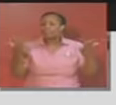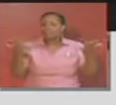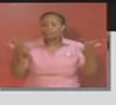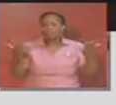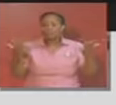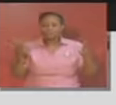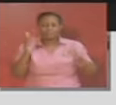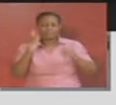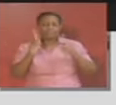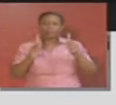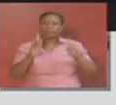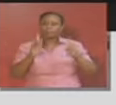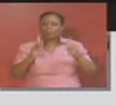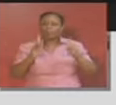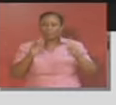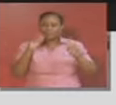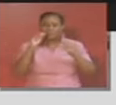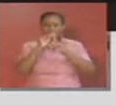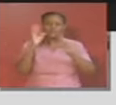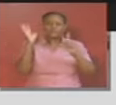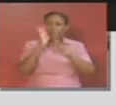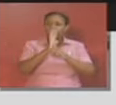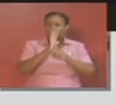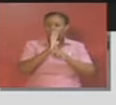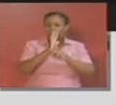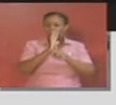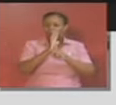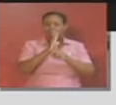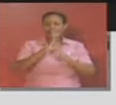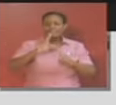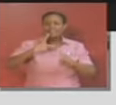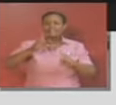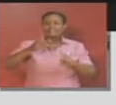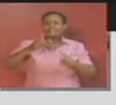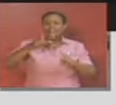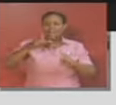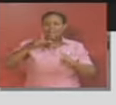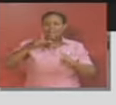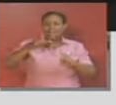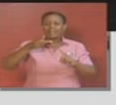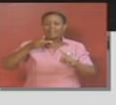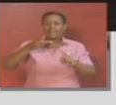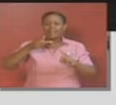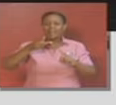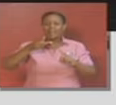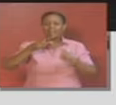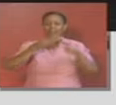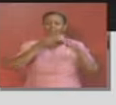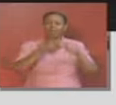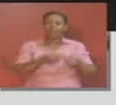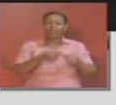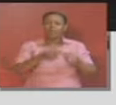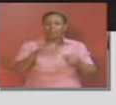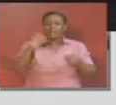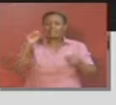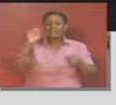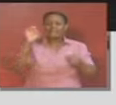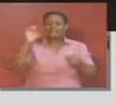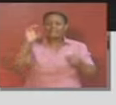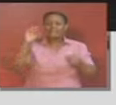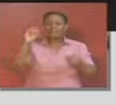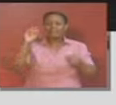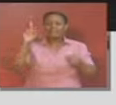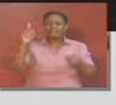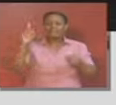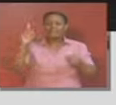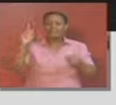have been exposed to those primary contacts, those are secondary contacts, who have again become positive. So if we start at the